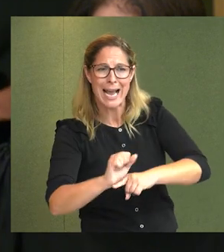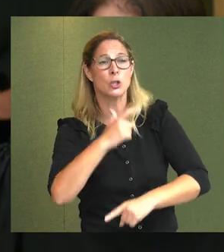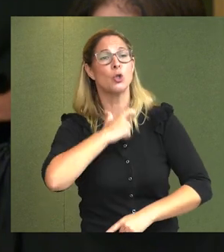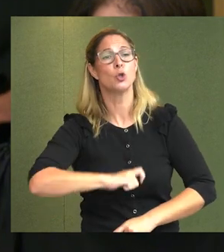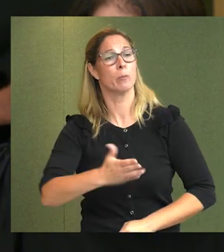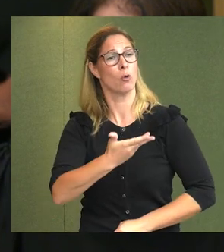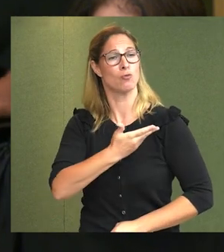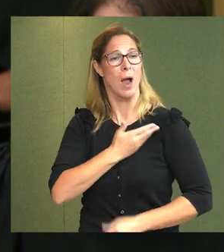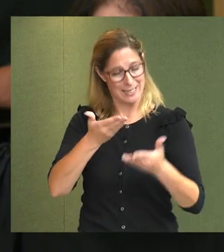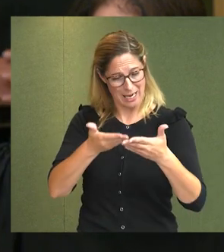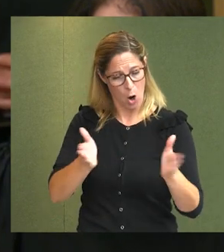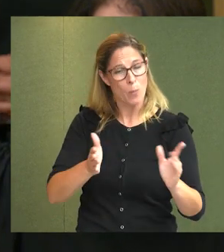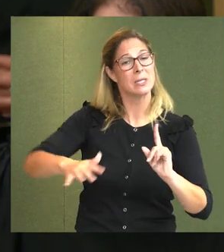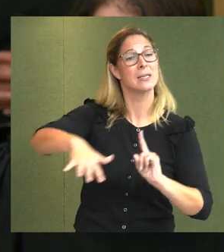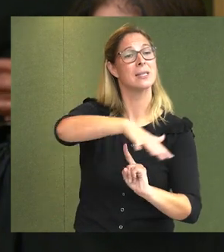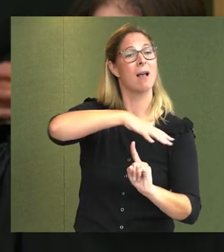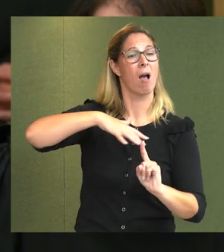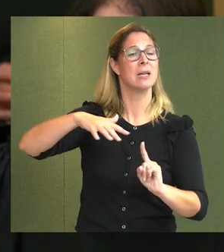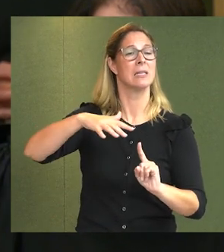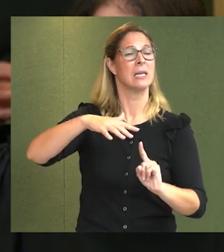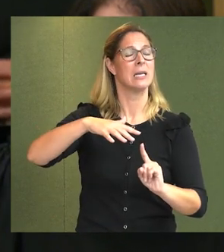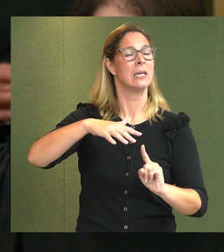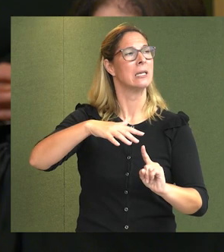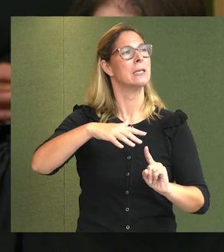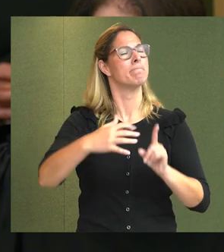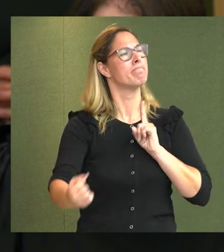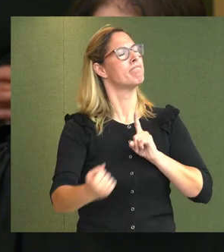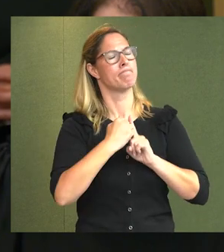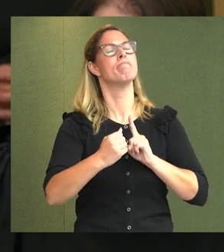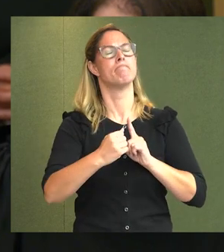societies, this too striking a chord with humanist values.